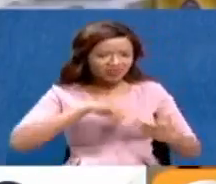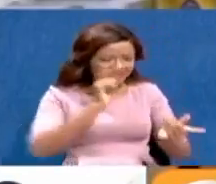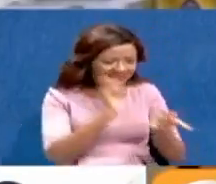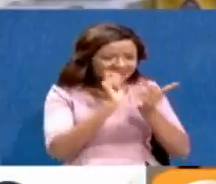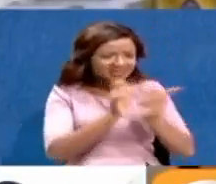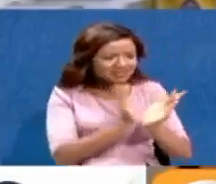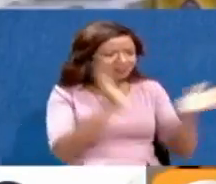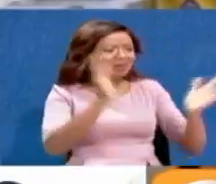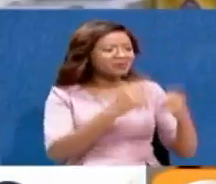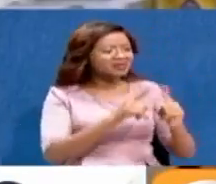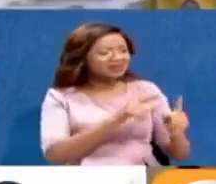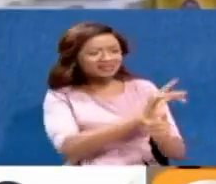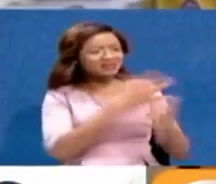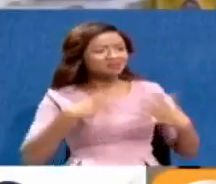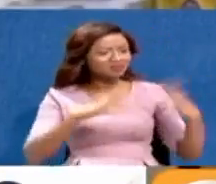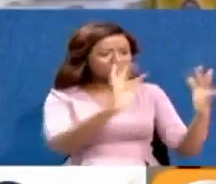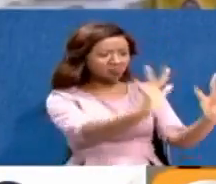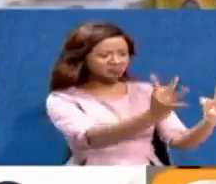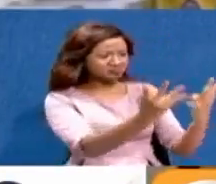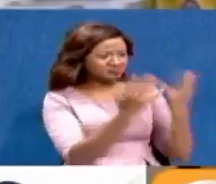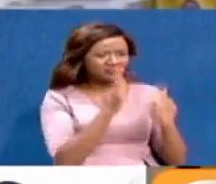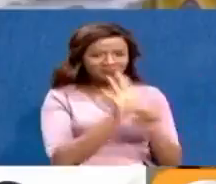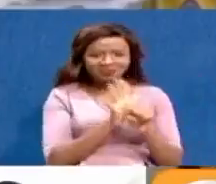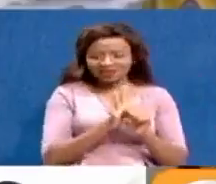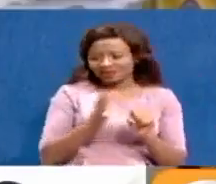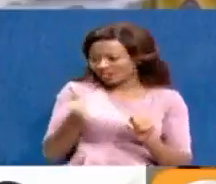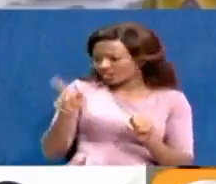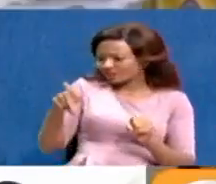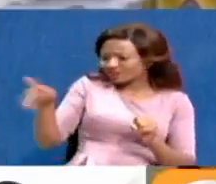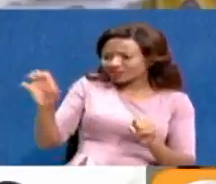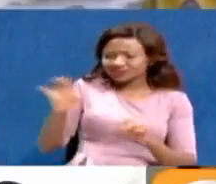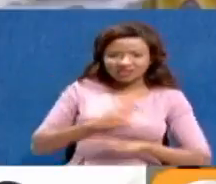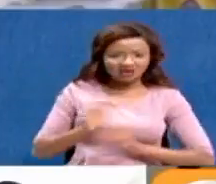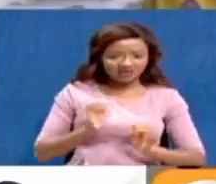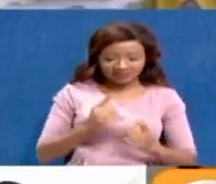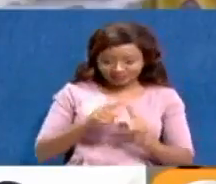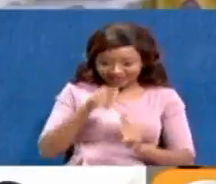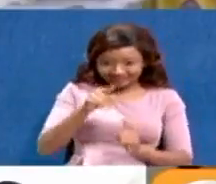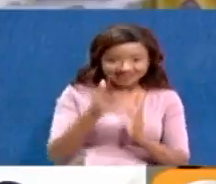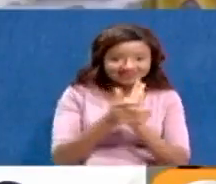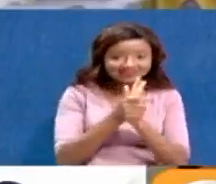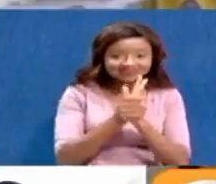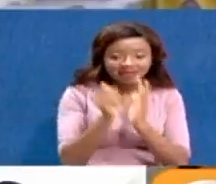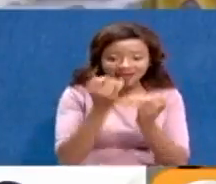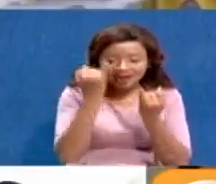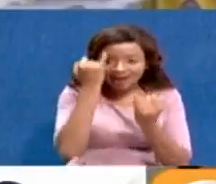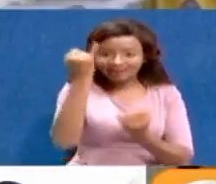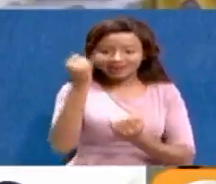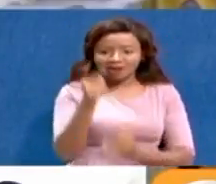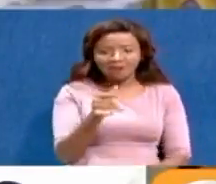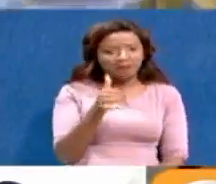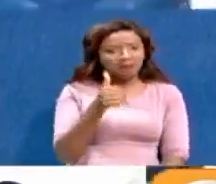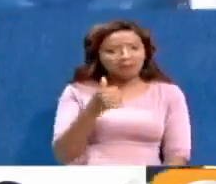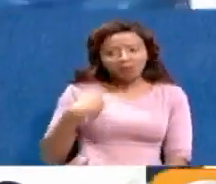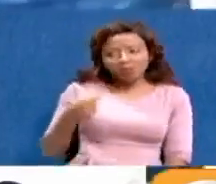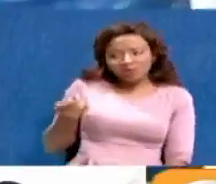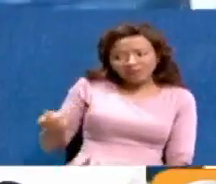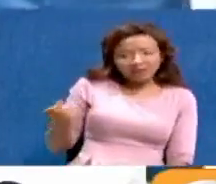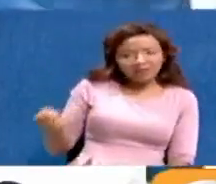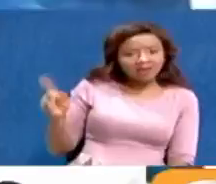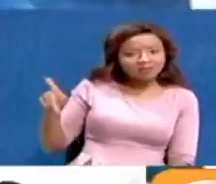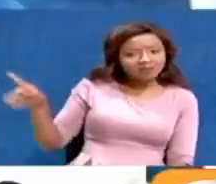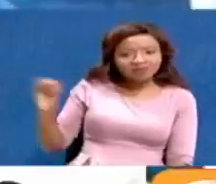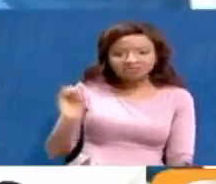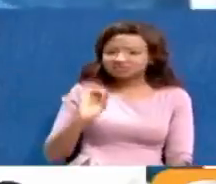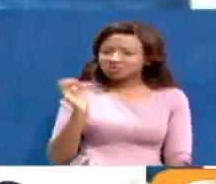wamekuwa wingi hatuwezi kuhimili zile PPEs. Lakini huu juzi tulionao hapa sasa utatusaidia. Kuna haja tena kununua PPEs. Na vile